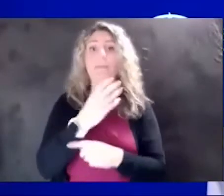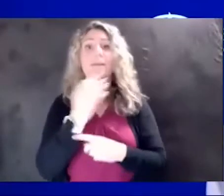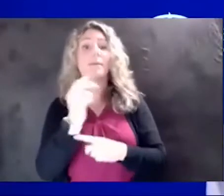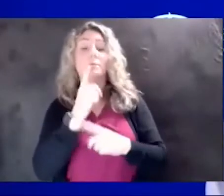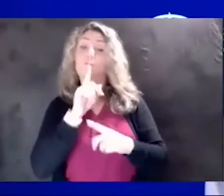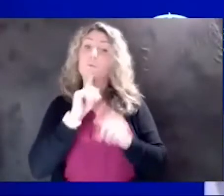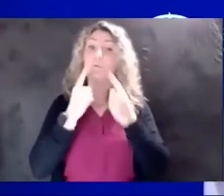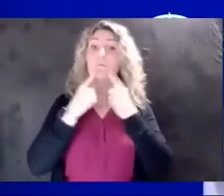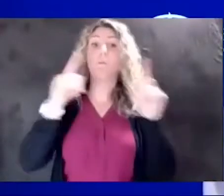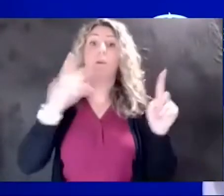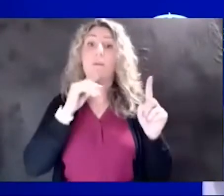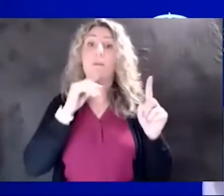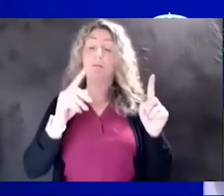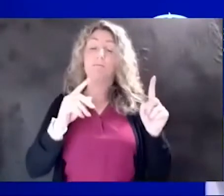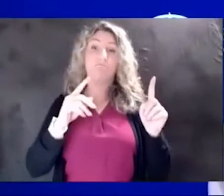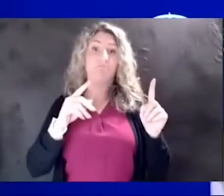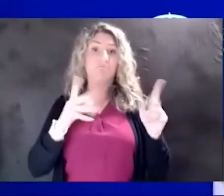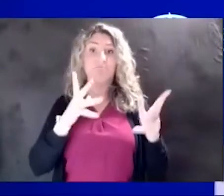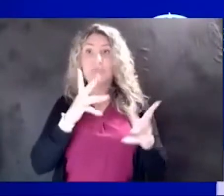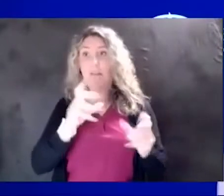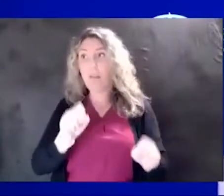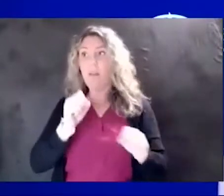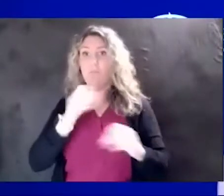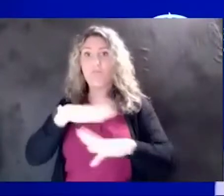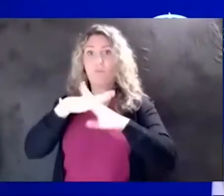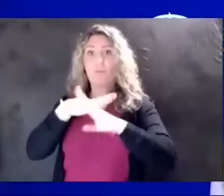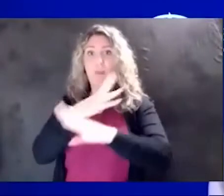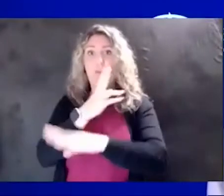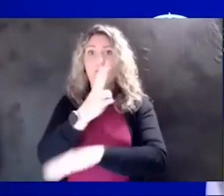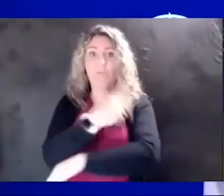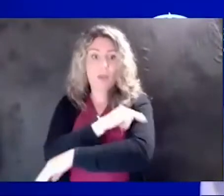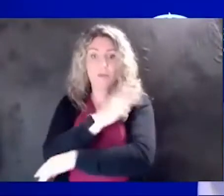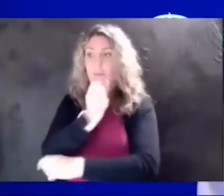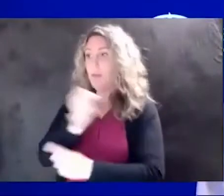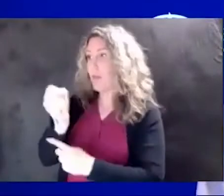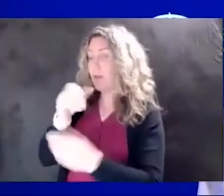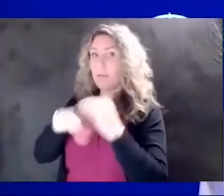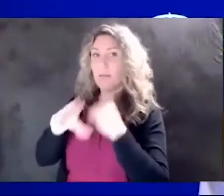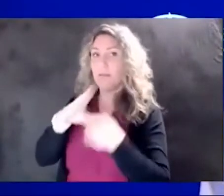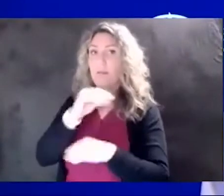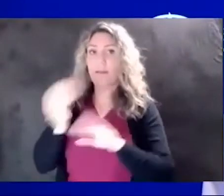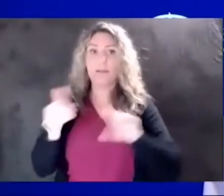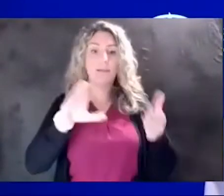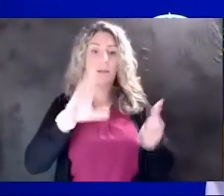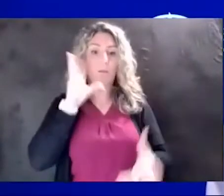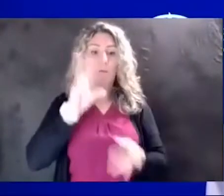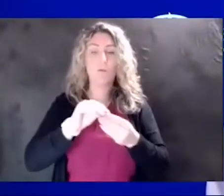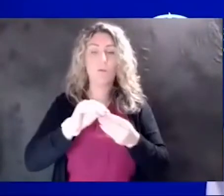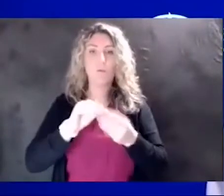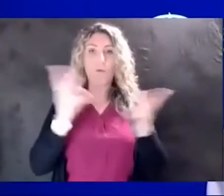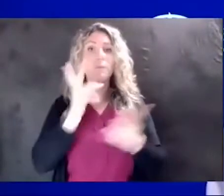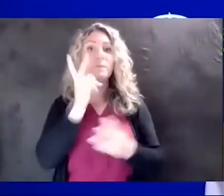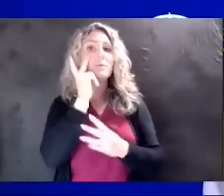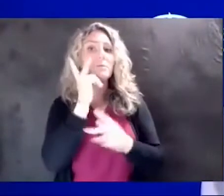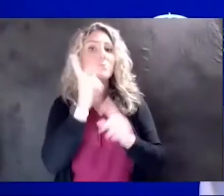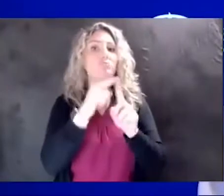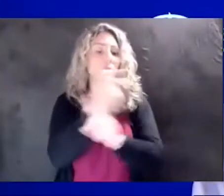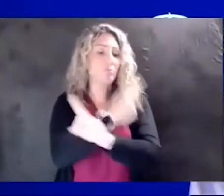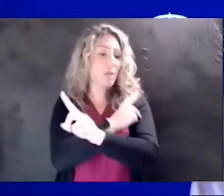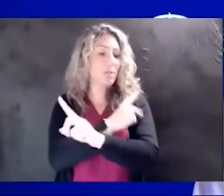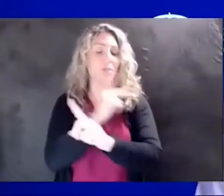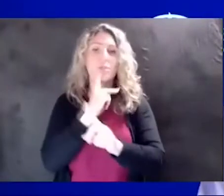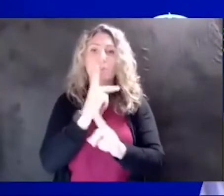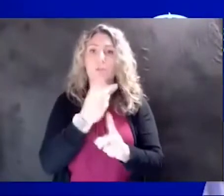very efficacious in preventing hospitalization and death. I think overall what we have seen from the patients that we've given it to is